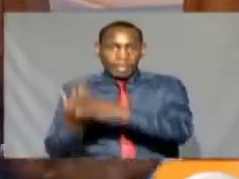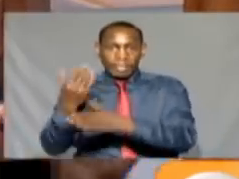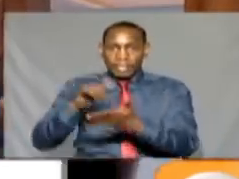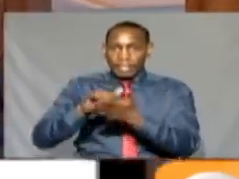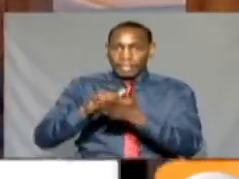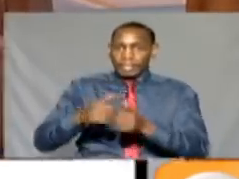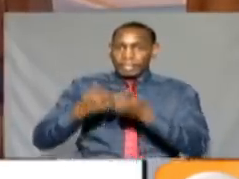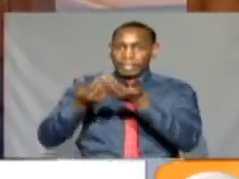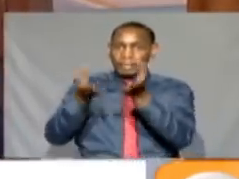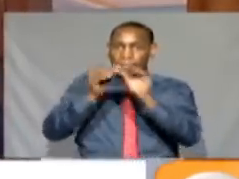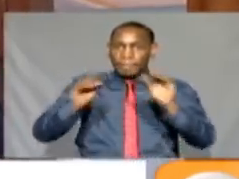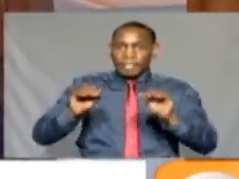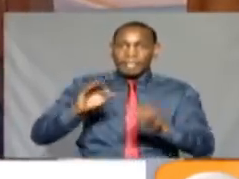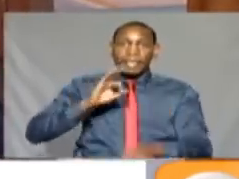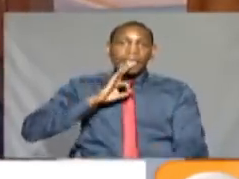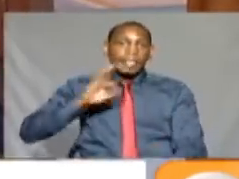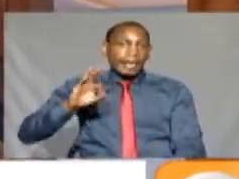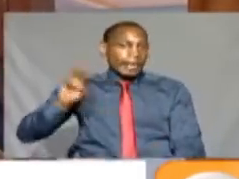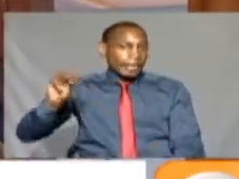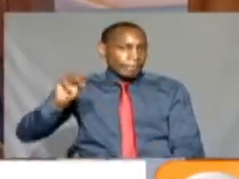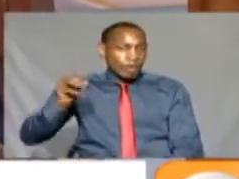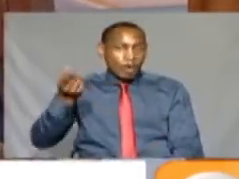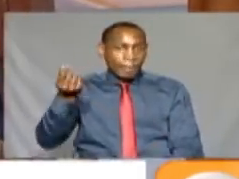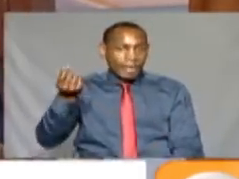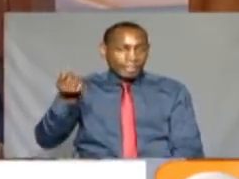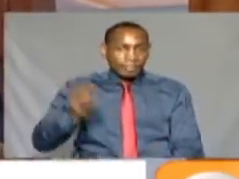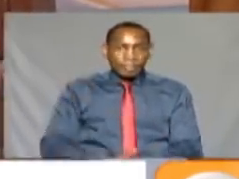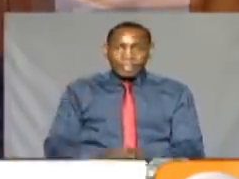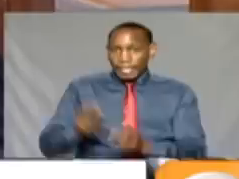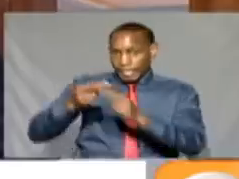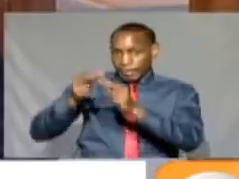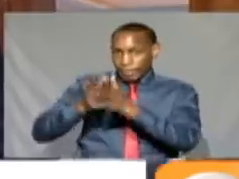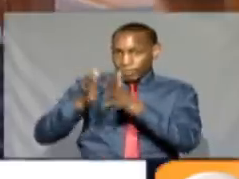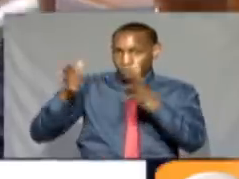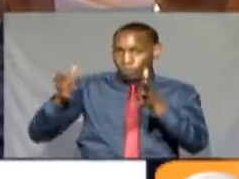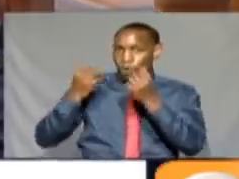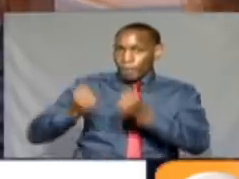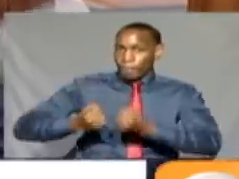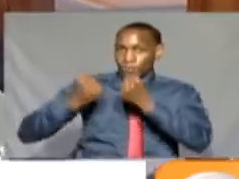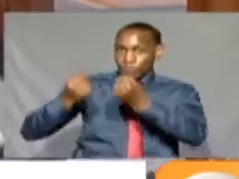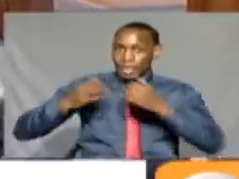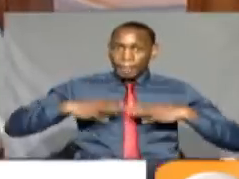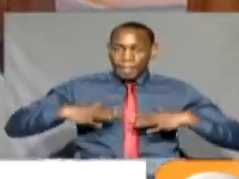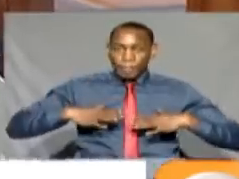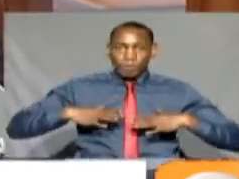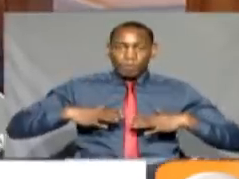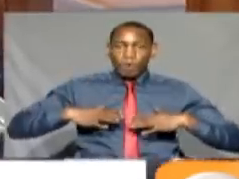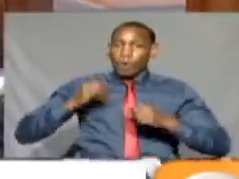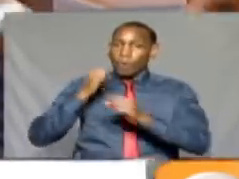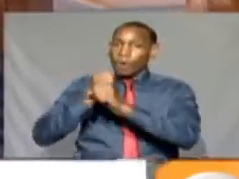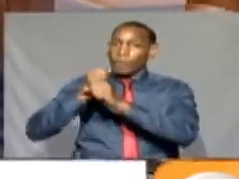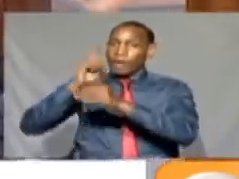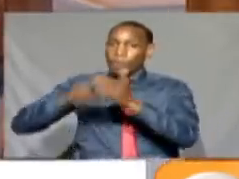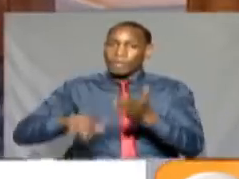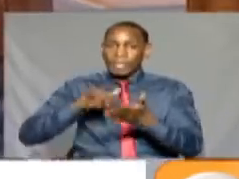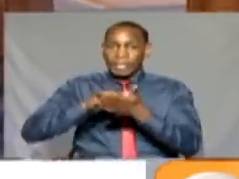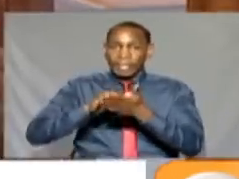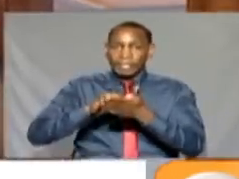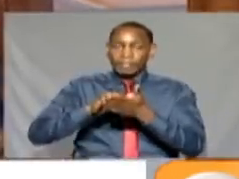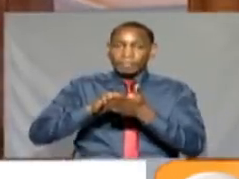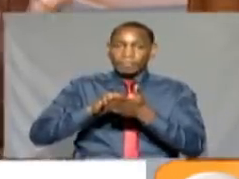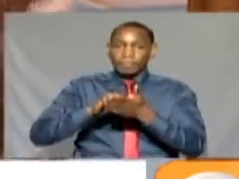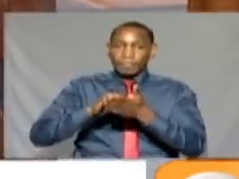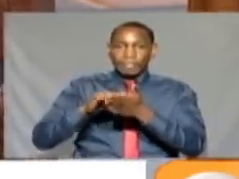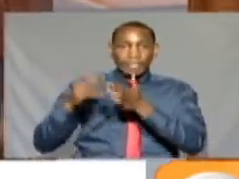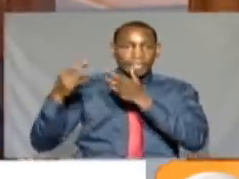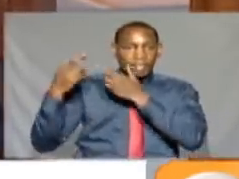given a budget of 300 million okay. shillings. And were the heroes? Yeah, exactly. That is their job, to be accountable, to